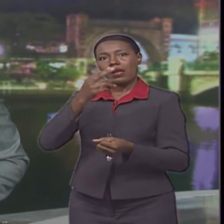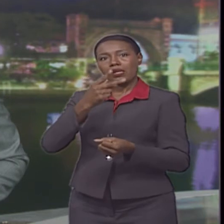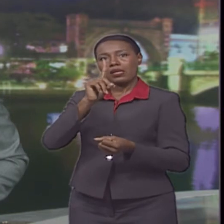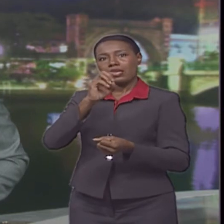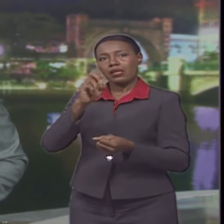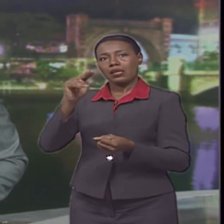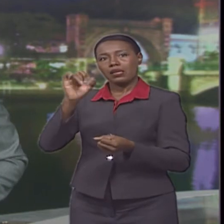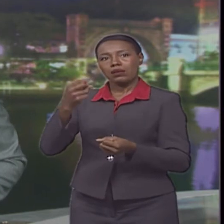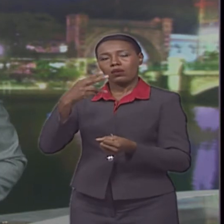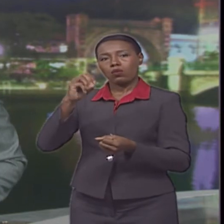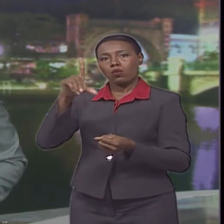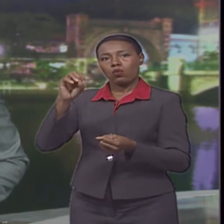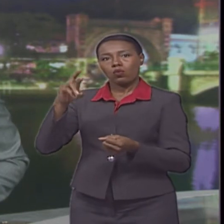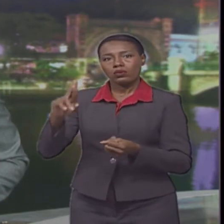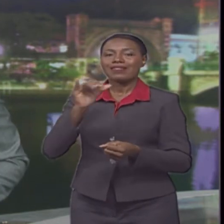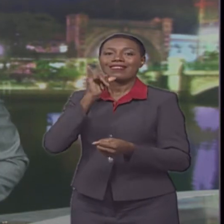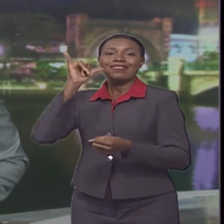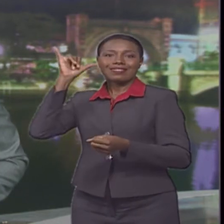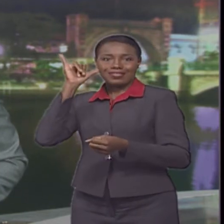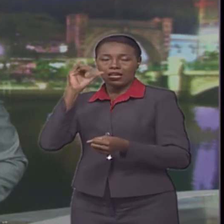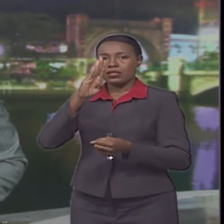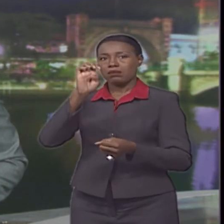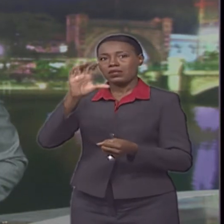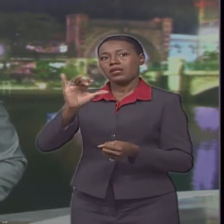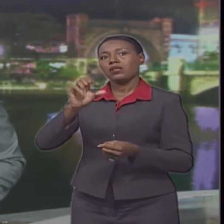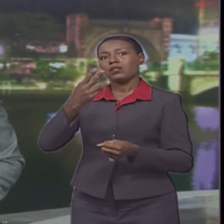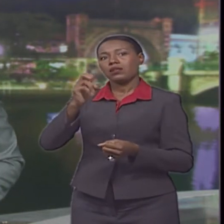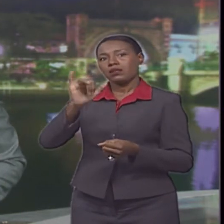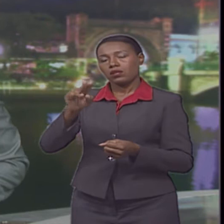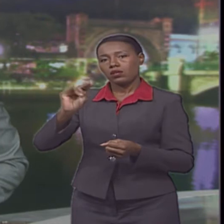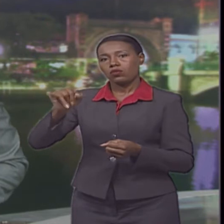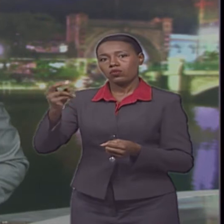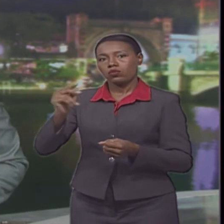the office was officially opened yesterday. Our CBC's Shane Jones reports.